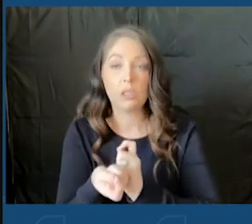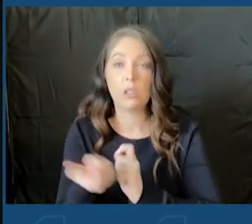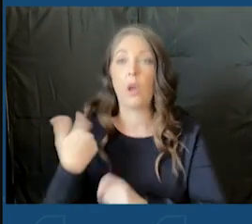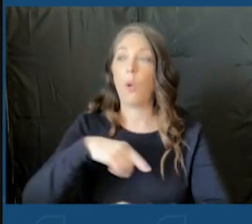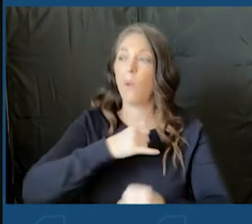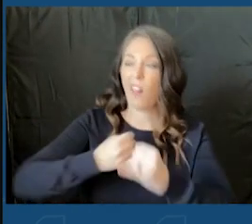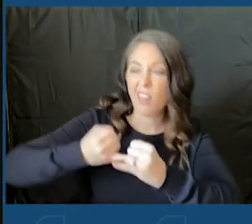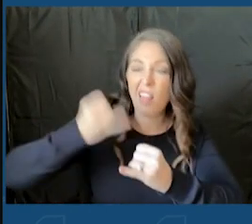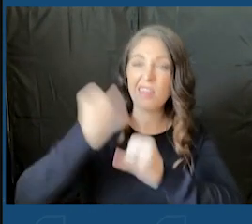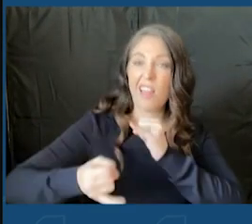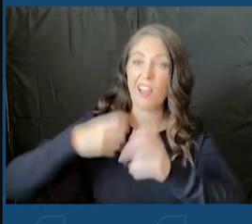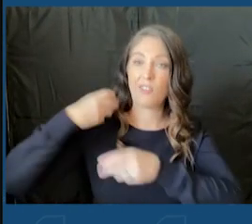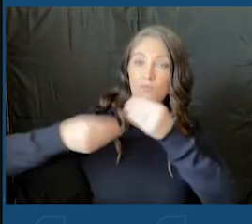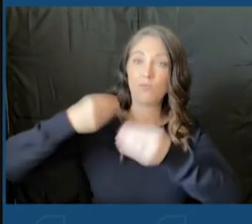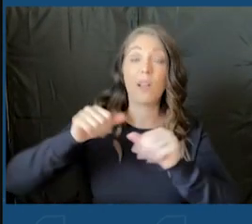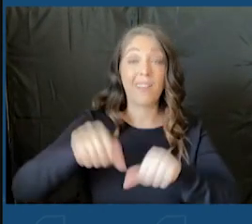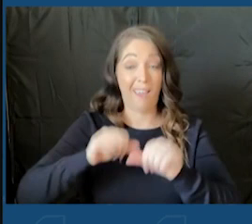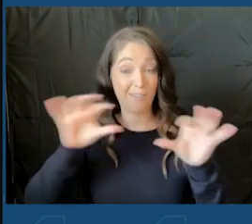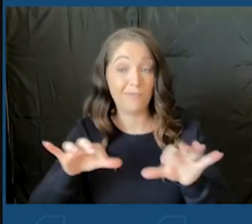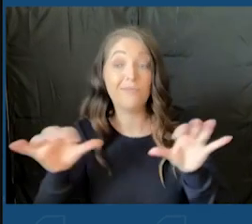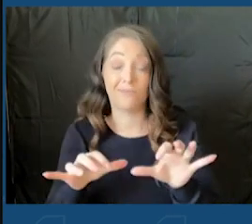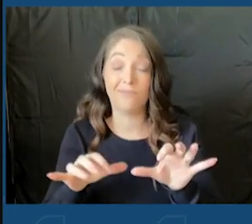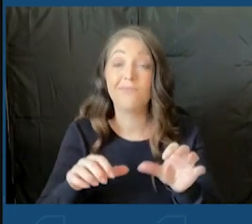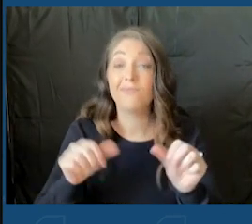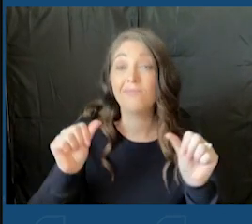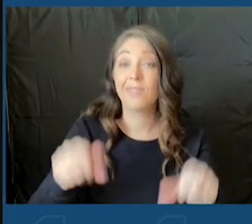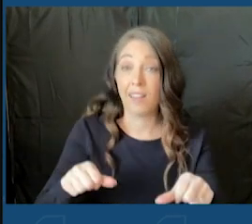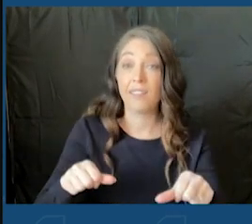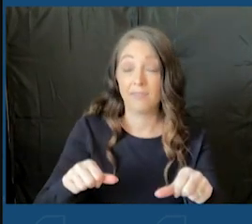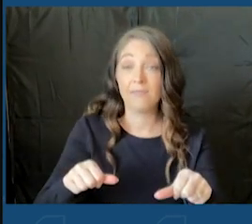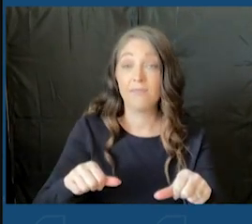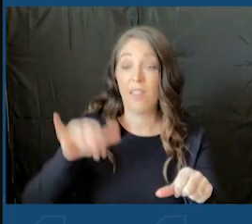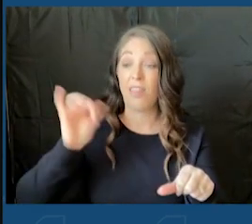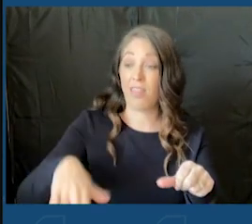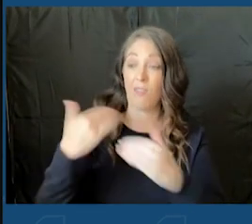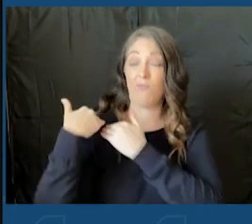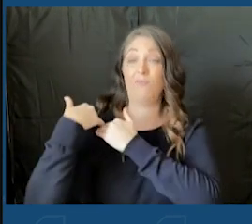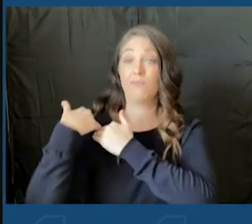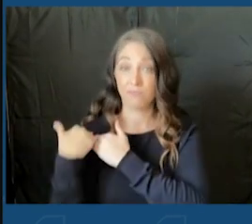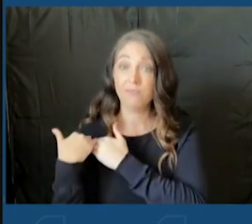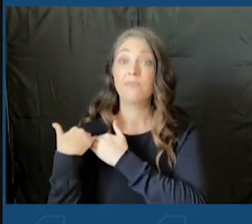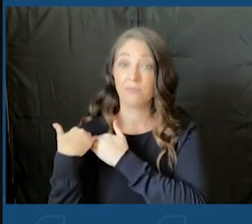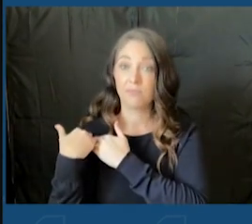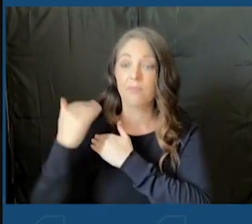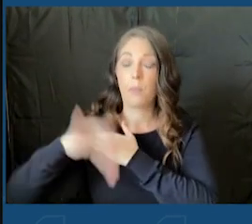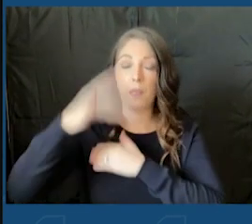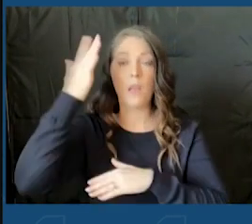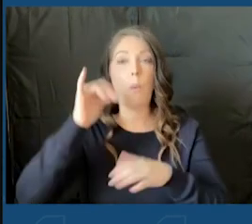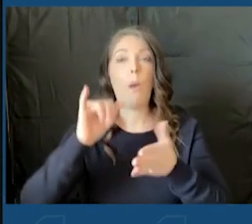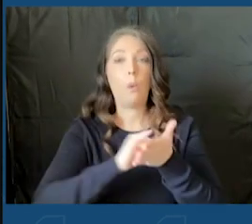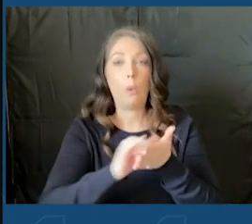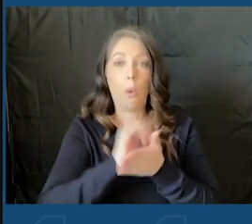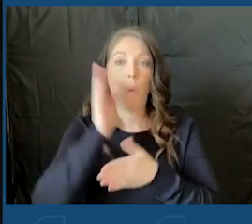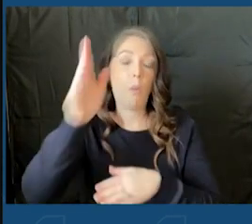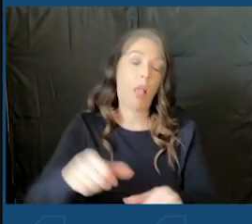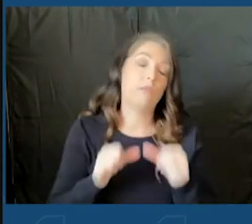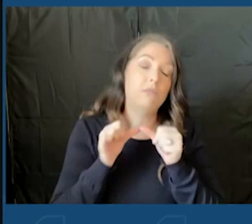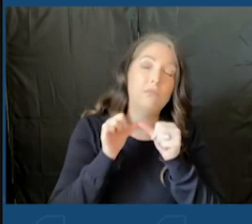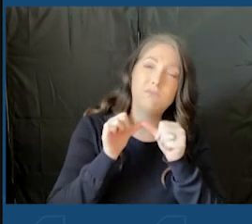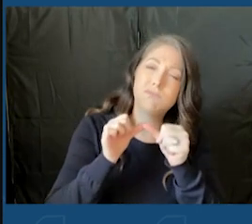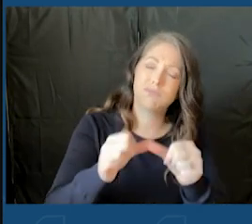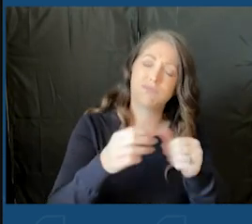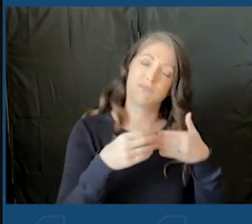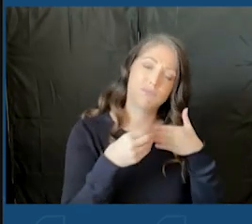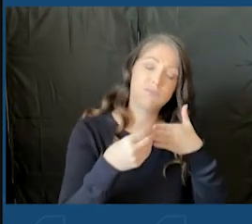about it. That's the weight that's on our shoulders, and that is why New York will continue leading our nation into the clean